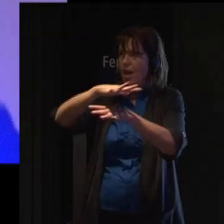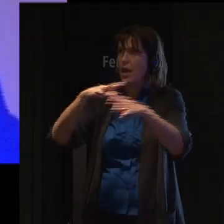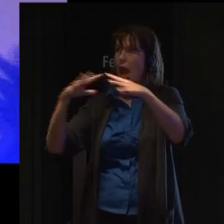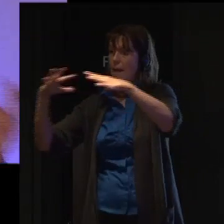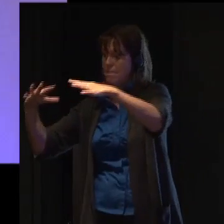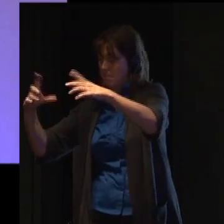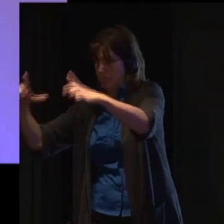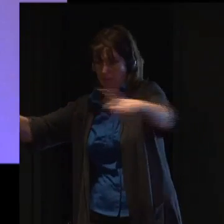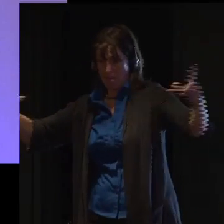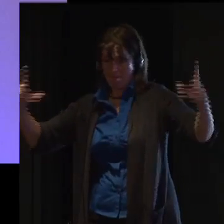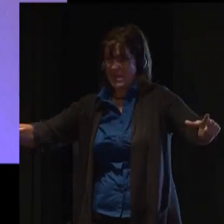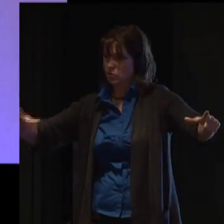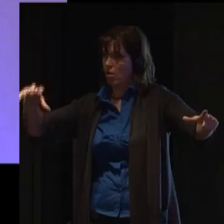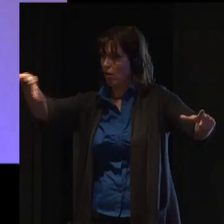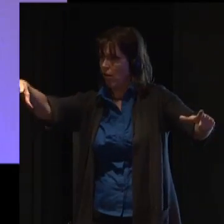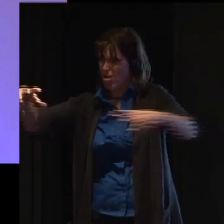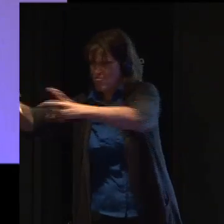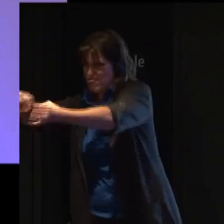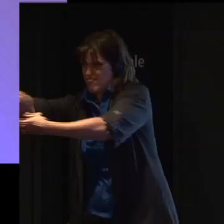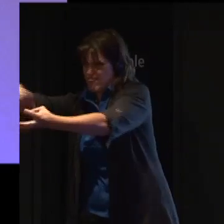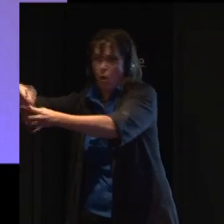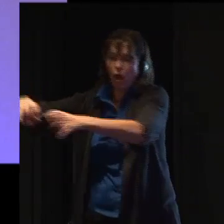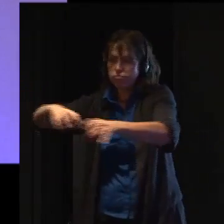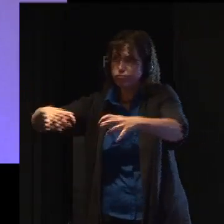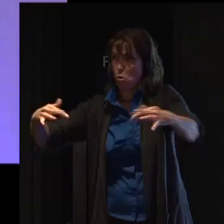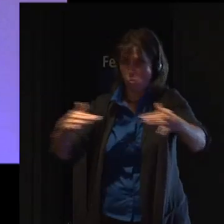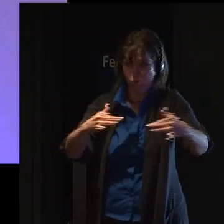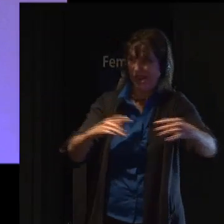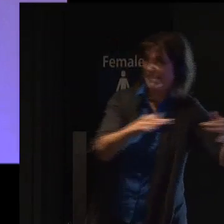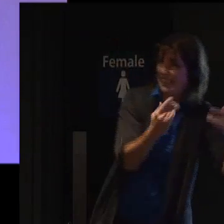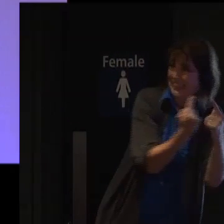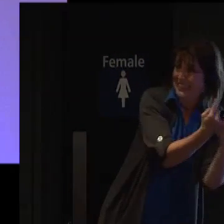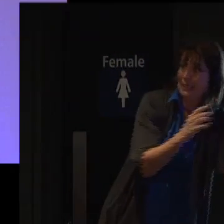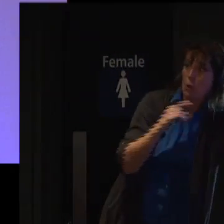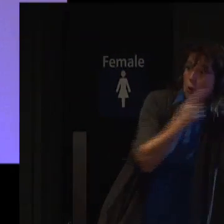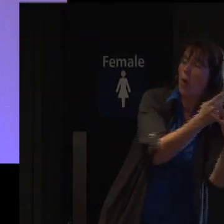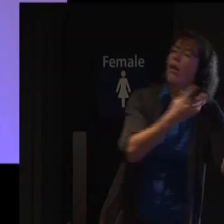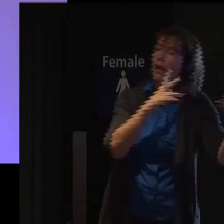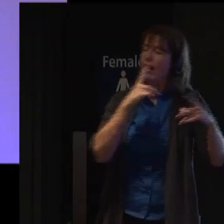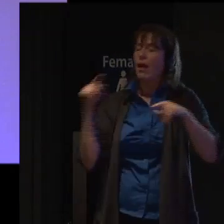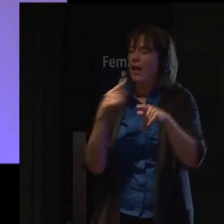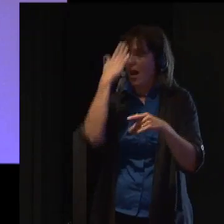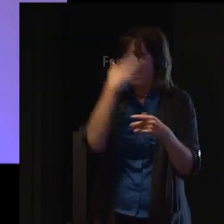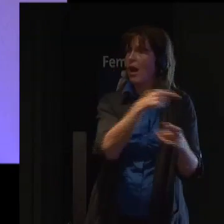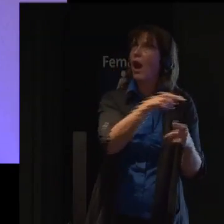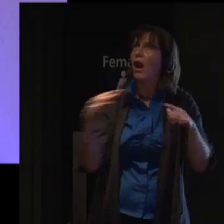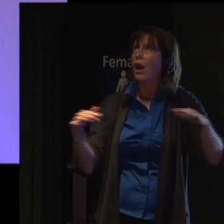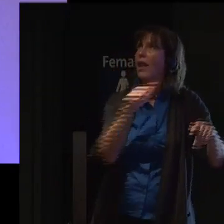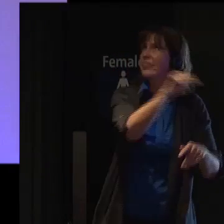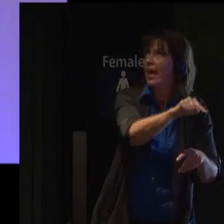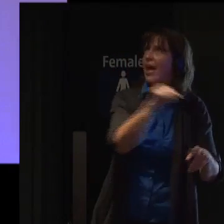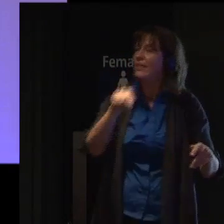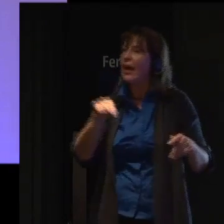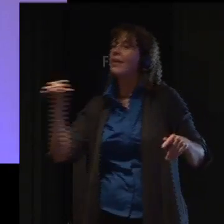pitch. And our focus is definitely the match. We do not comment